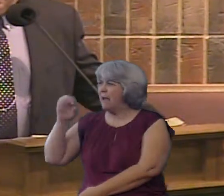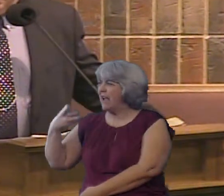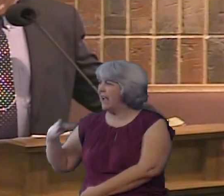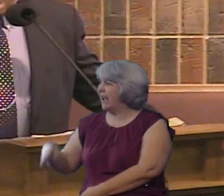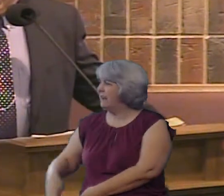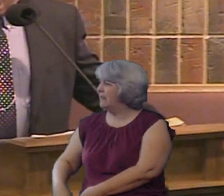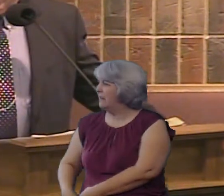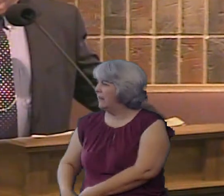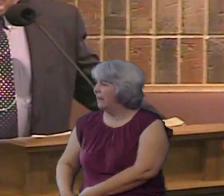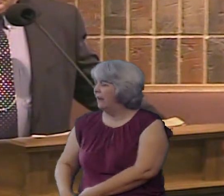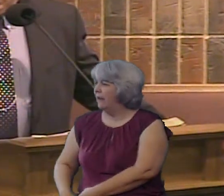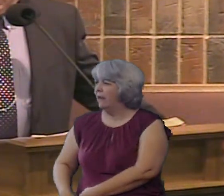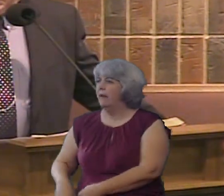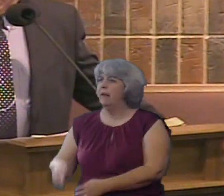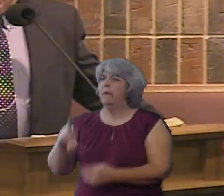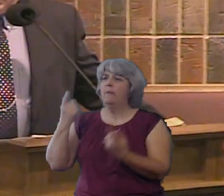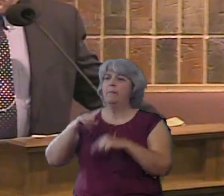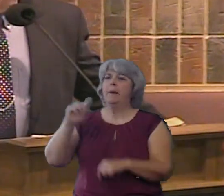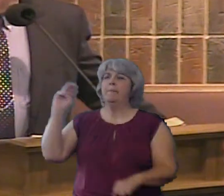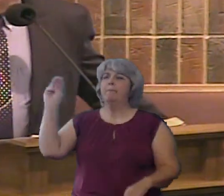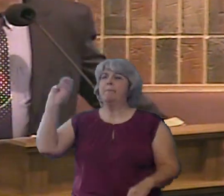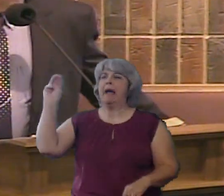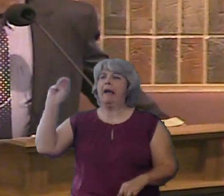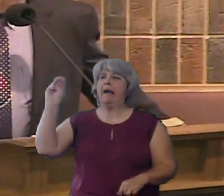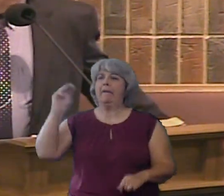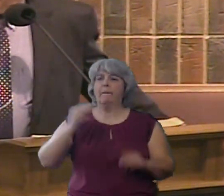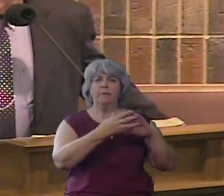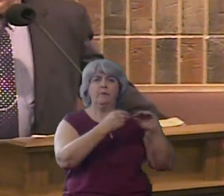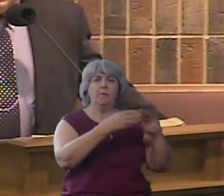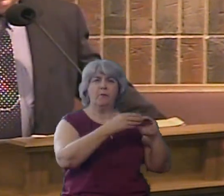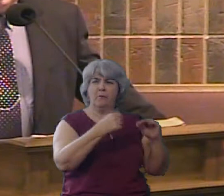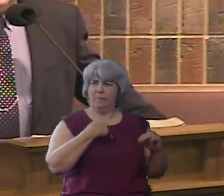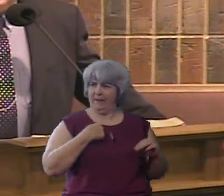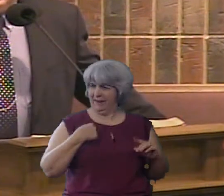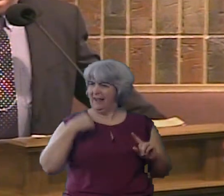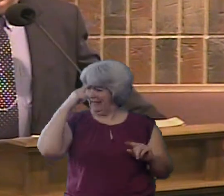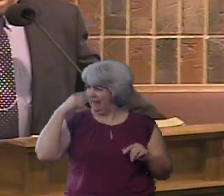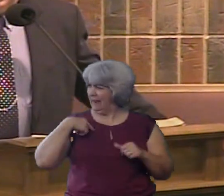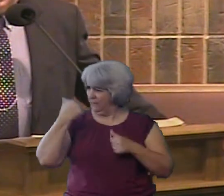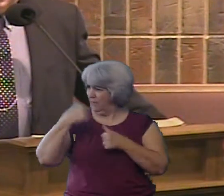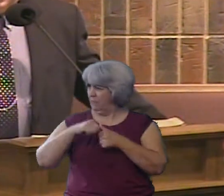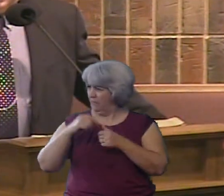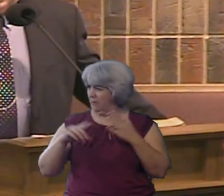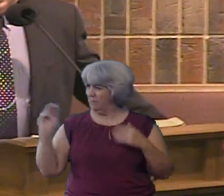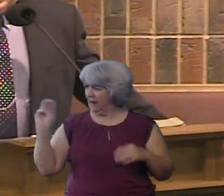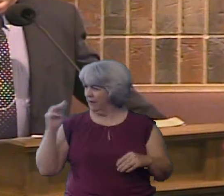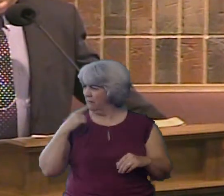but Michael Rosenblum told me the story, if I'm remembering right, and